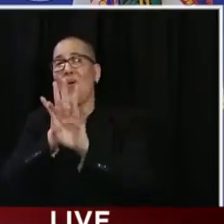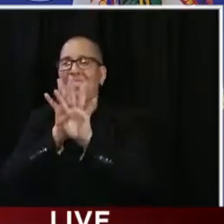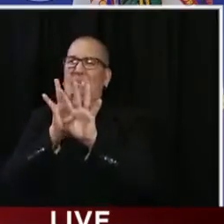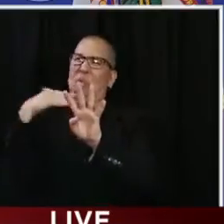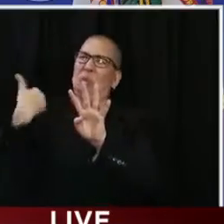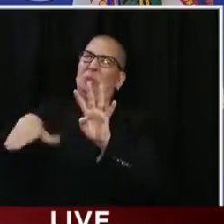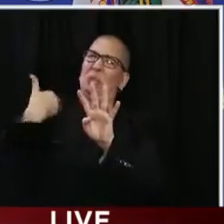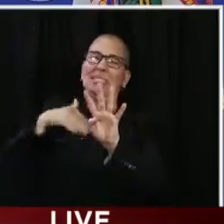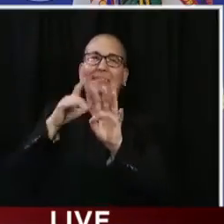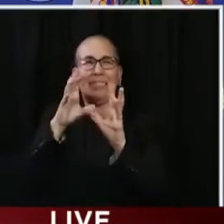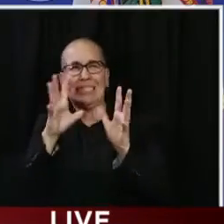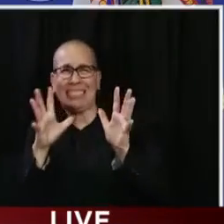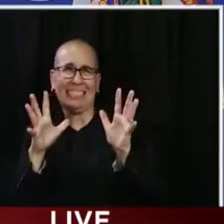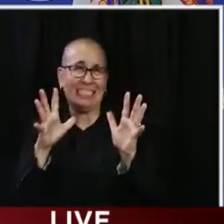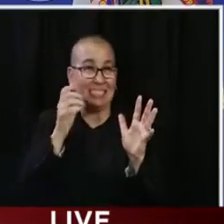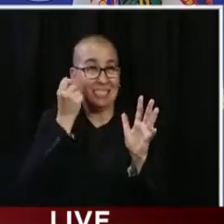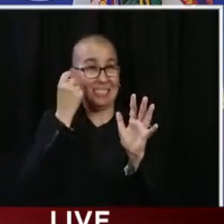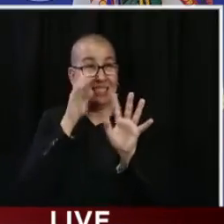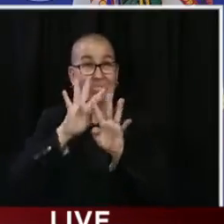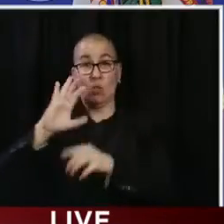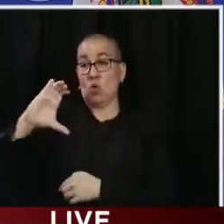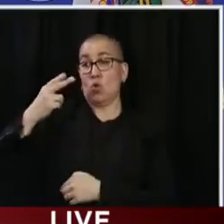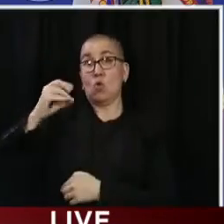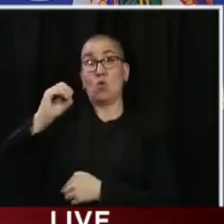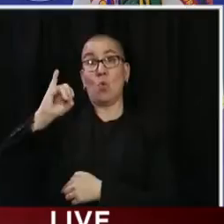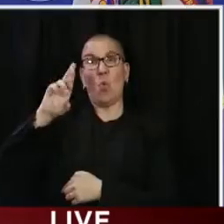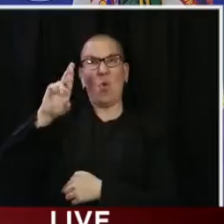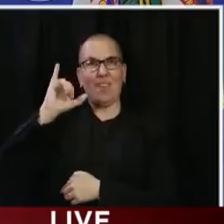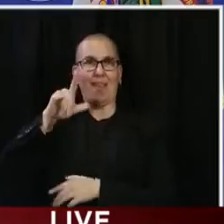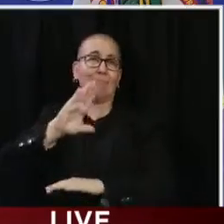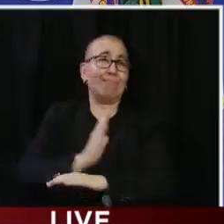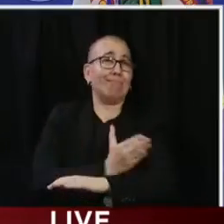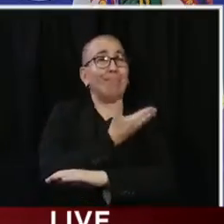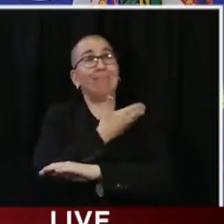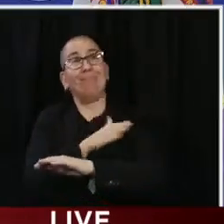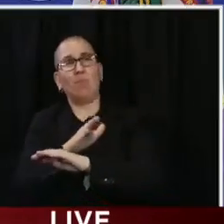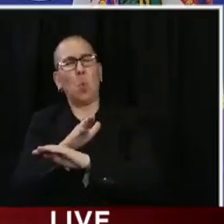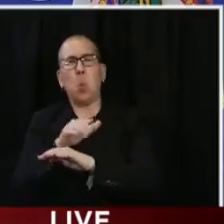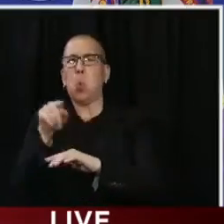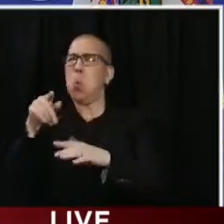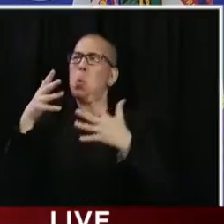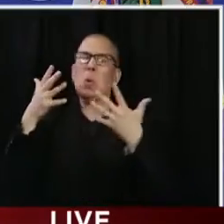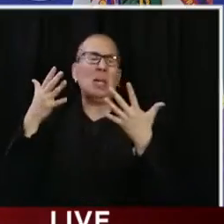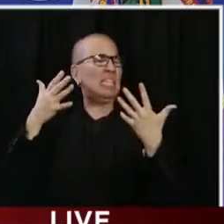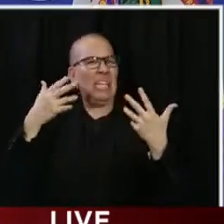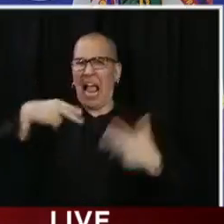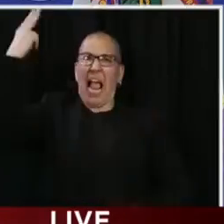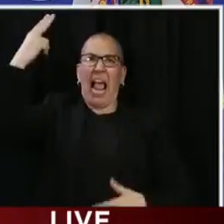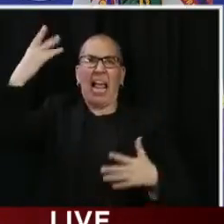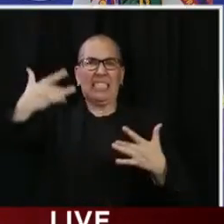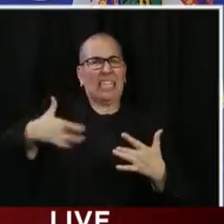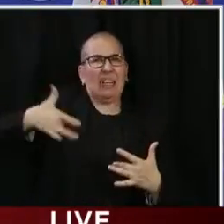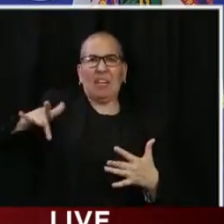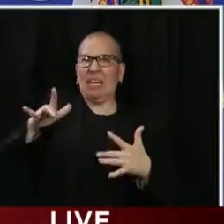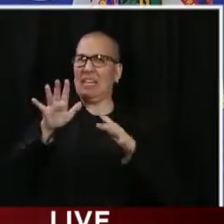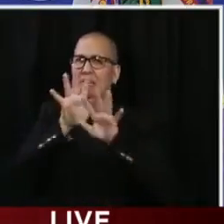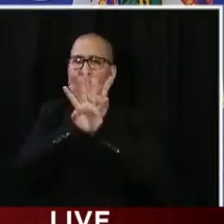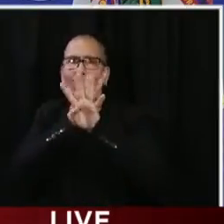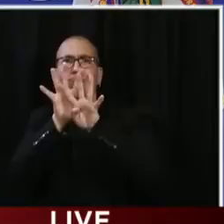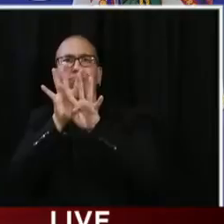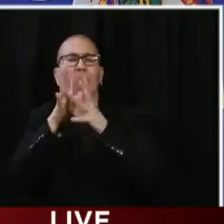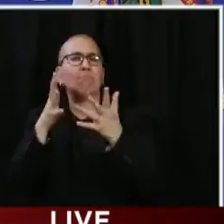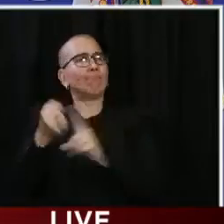total hotspots for spread, even when social distancing existed, singing is one of the worst things that you can do, even when you're socially distant from each other. So